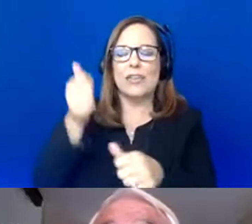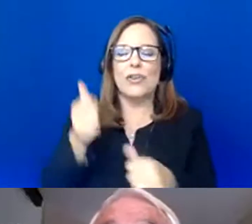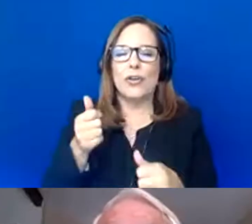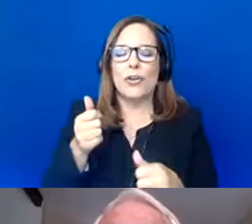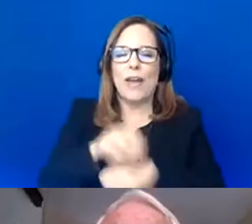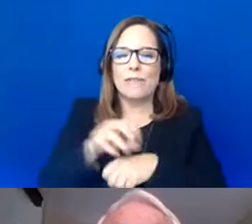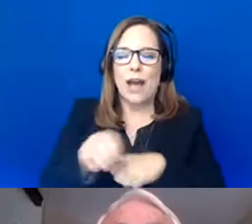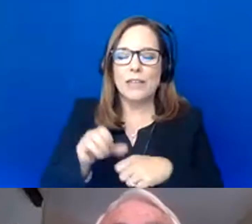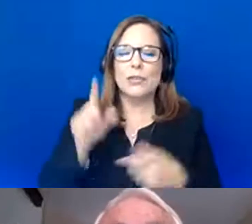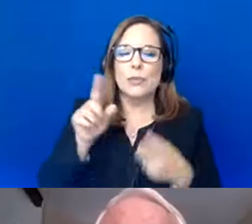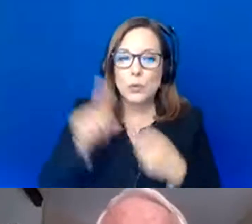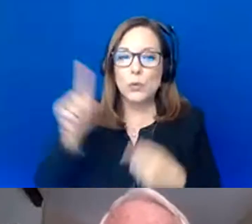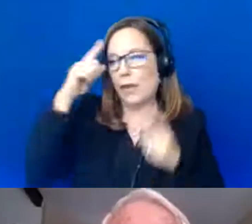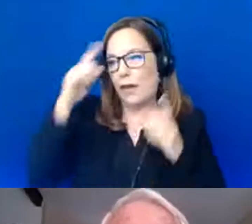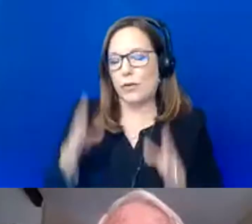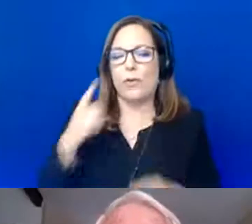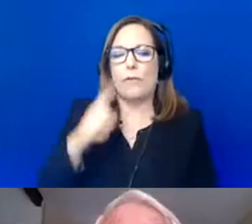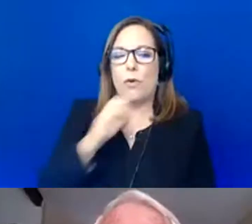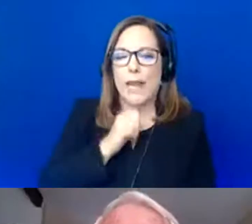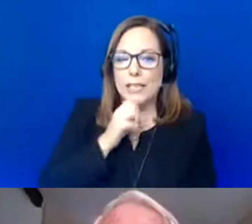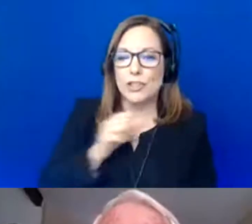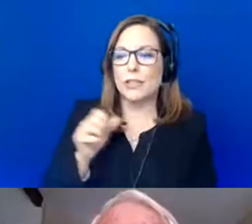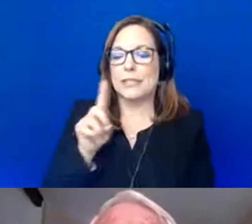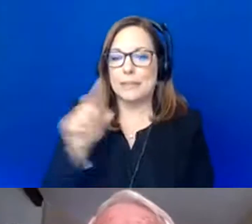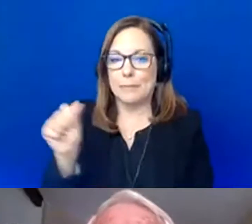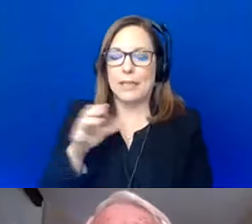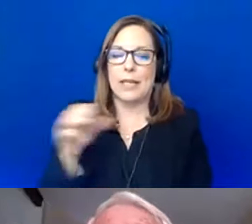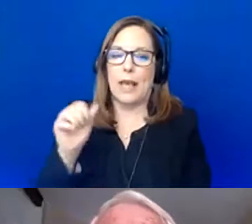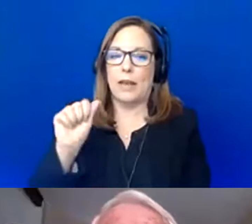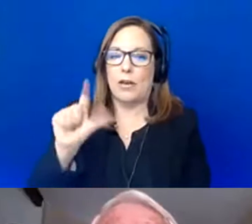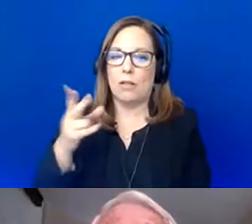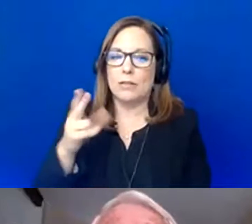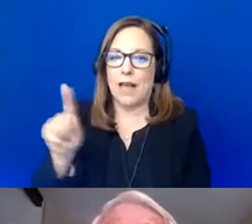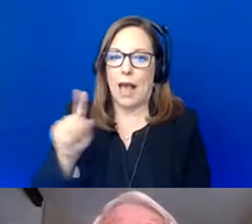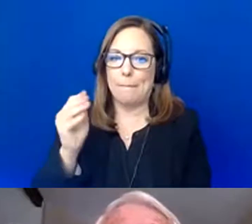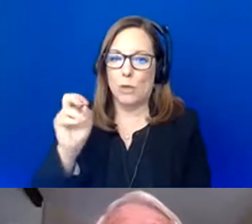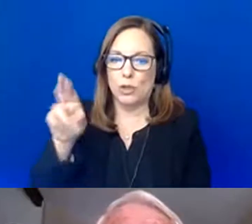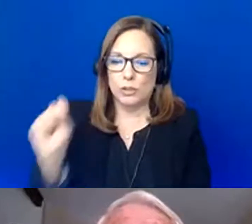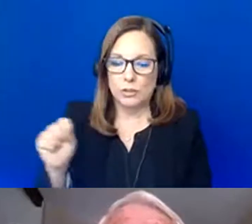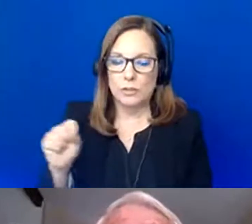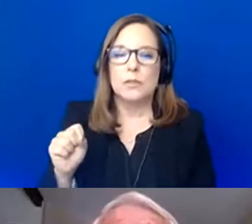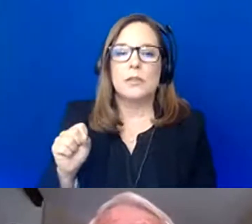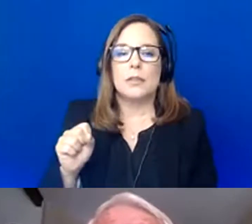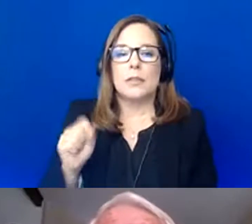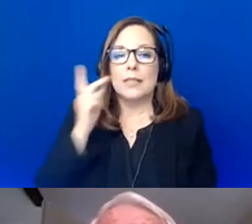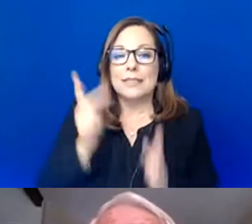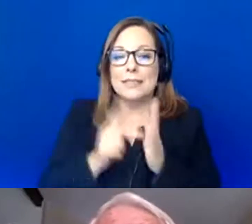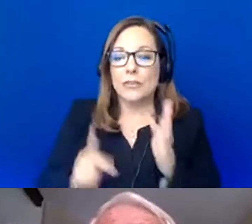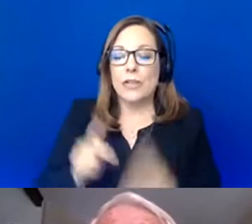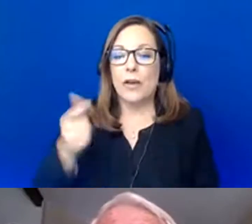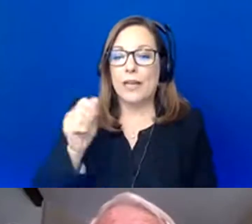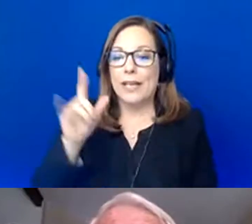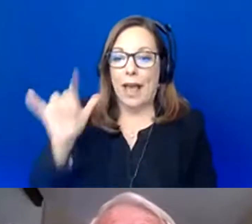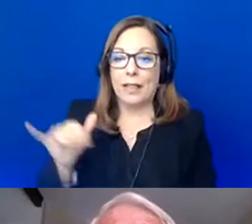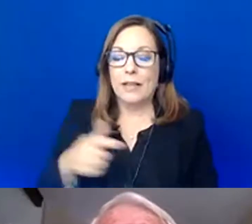aging, disability, and Alzheimer's. The CDA exceptional team and Secretary Galley at the Health and